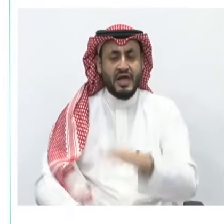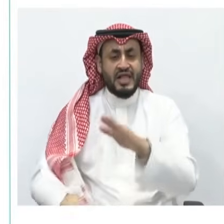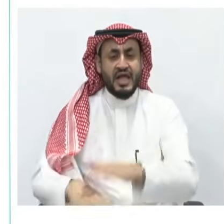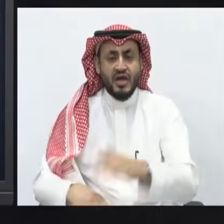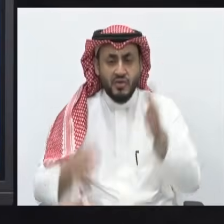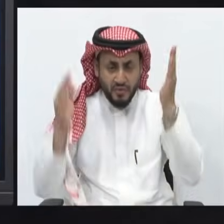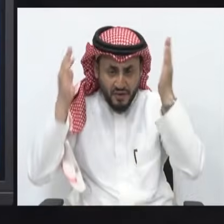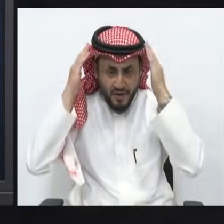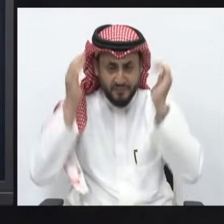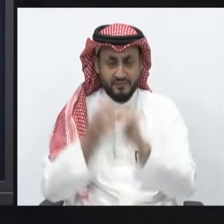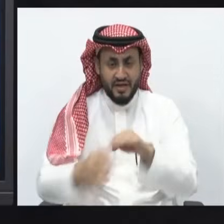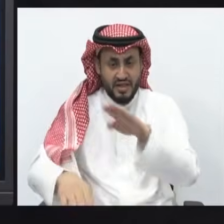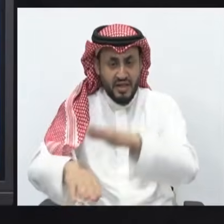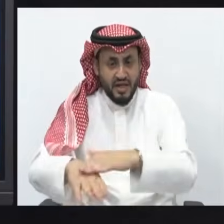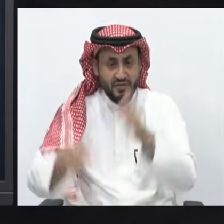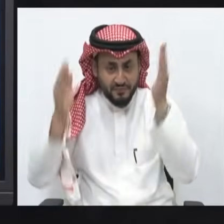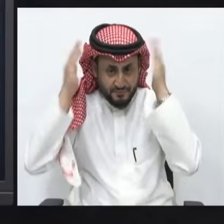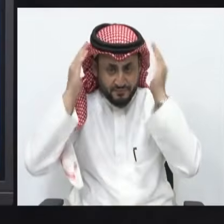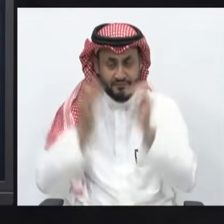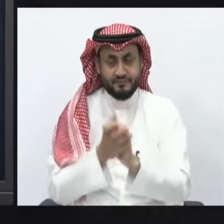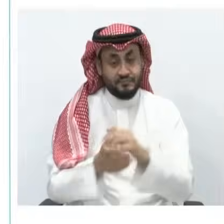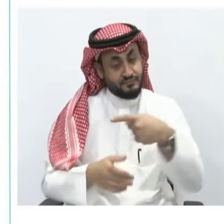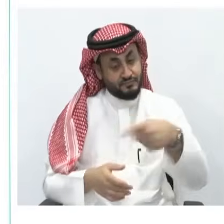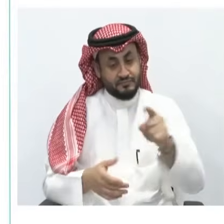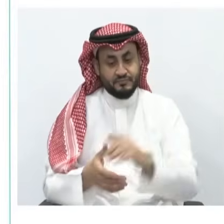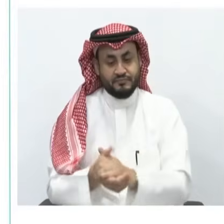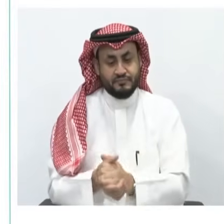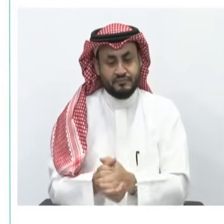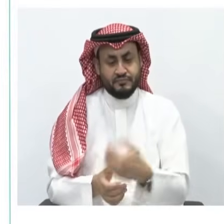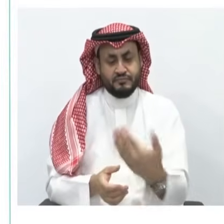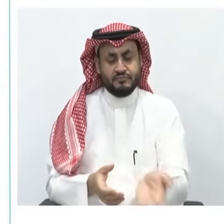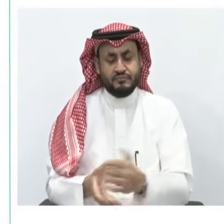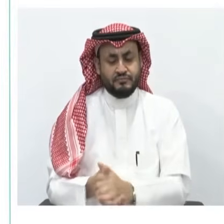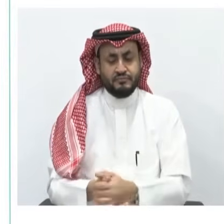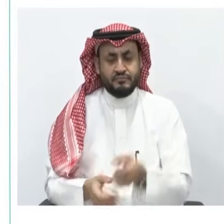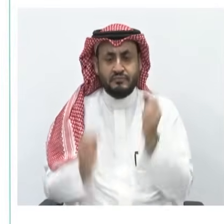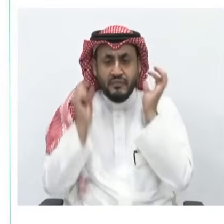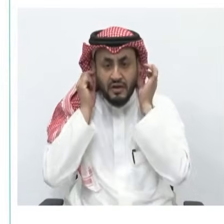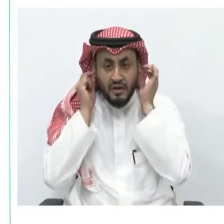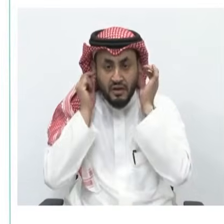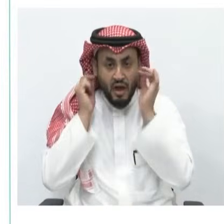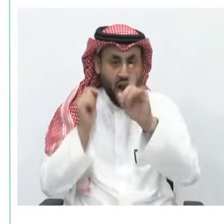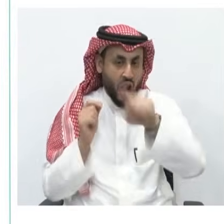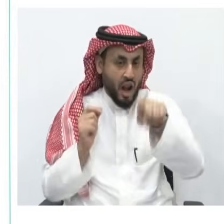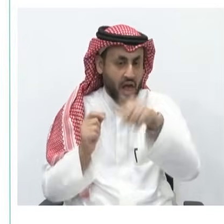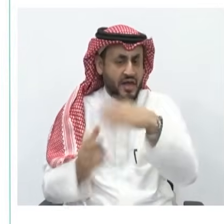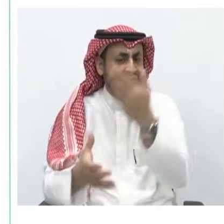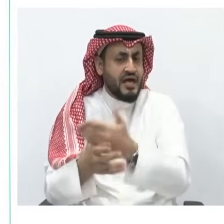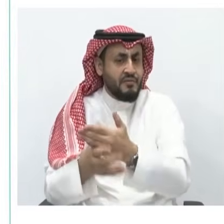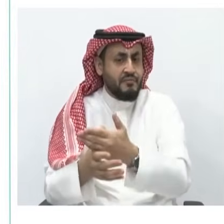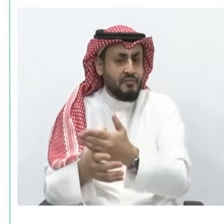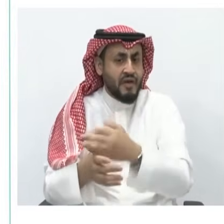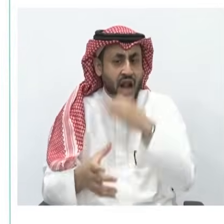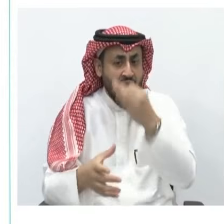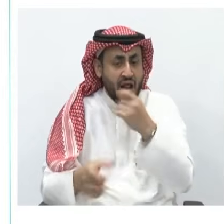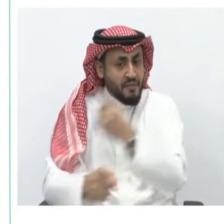head. Touch your head. Excellent. Okay. What about this? Touch your ears. No. Why?